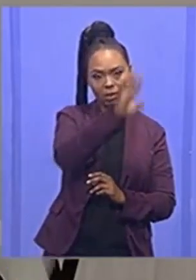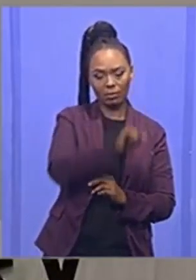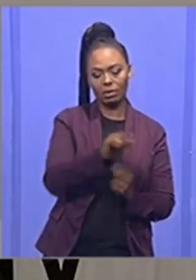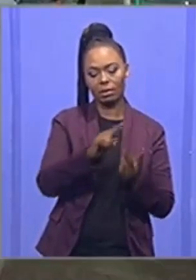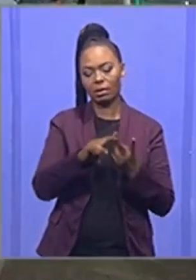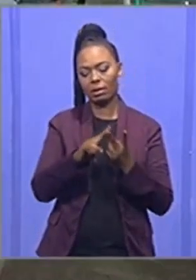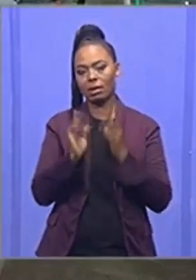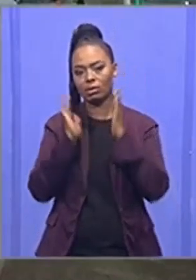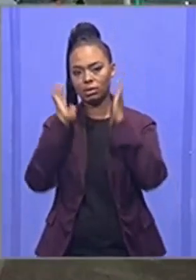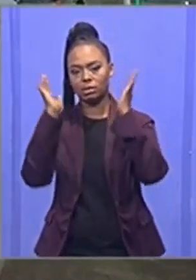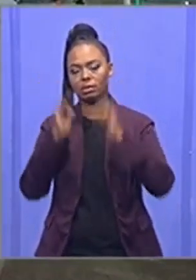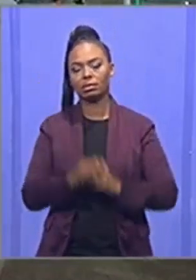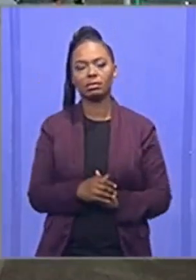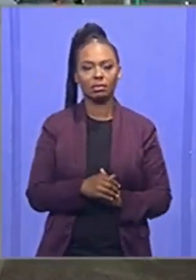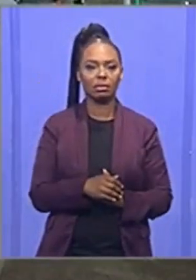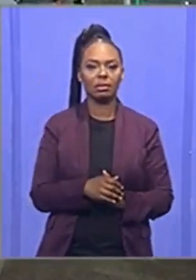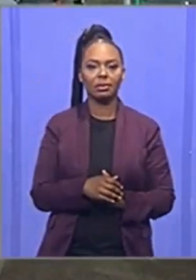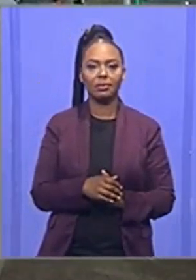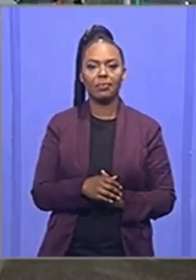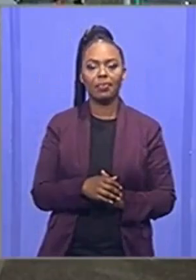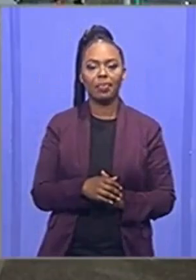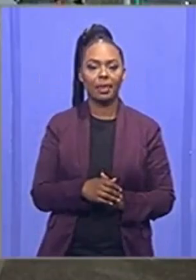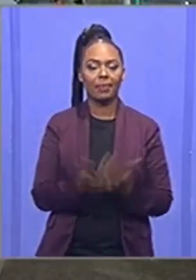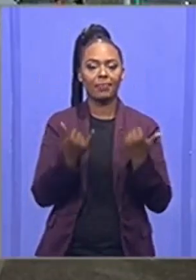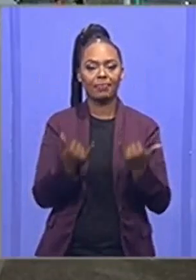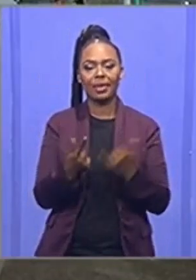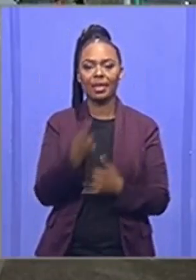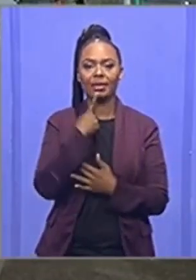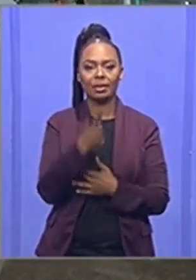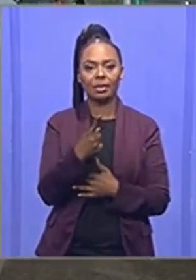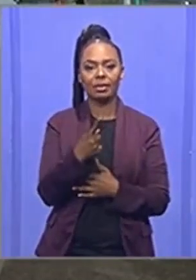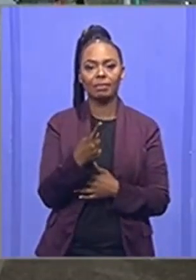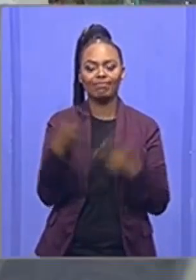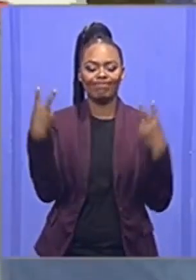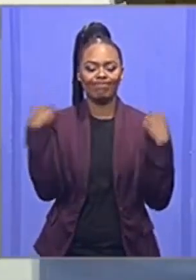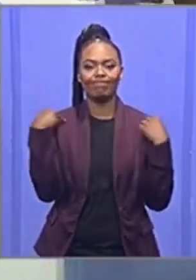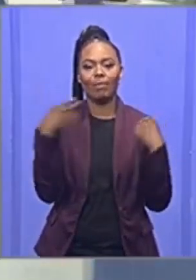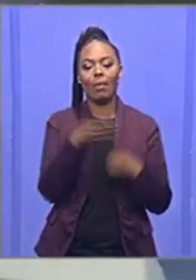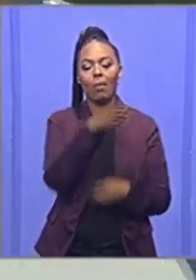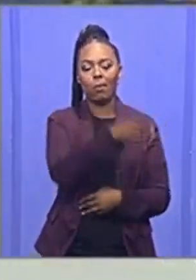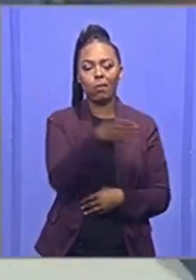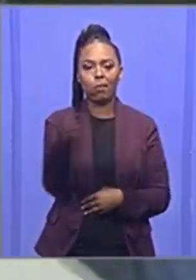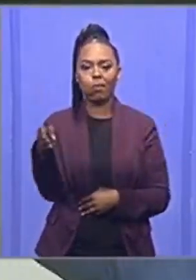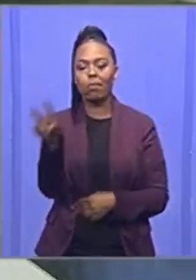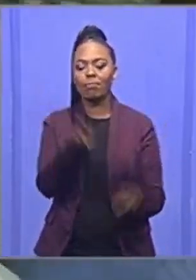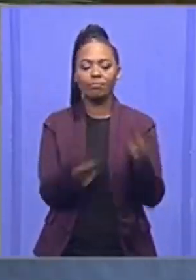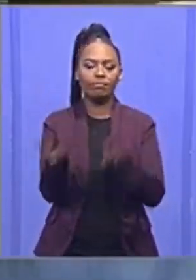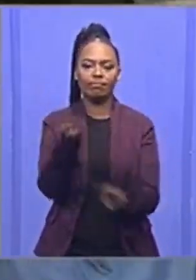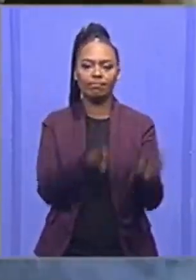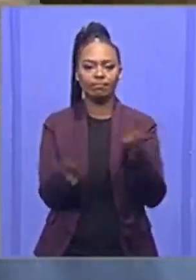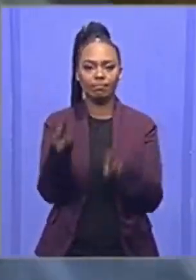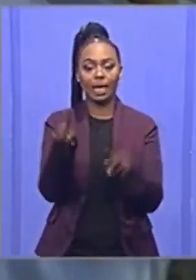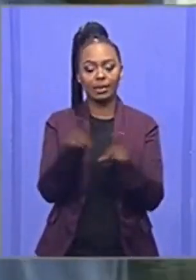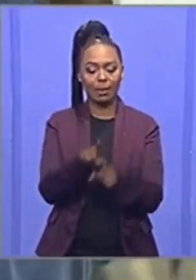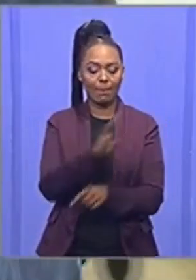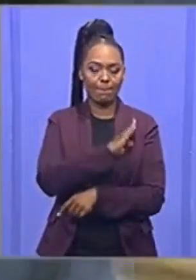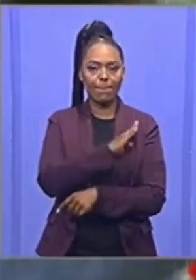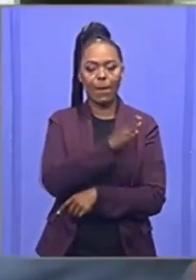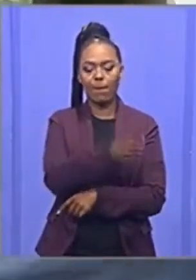Eswatini. A re ga jaana naga e na le makgolokgolo a batlhankedi ba tshireletsego kwa melelwaneng go tshwana le masole, mme ba engwa